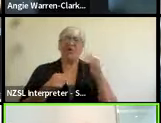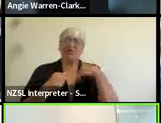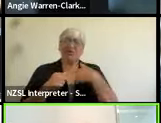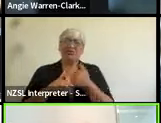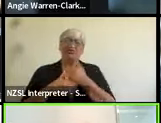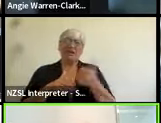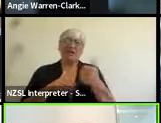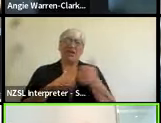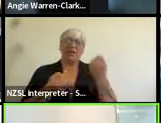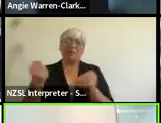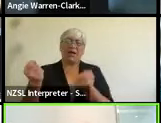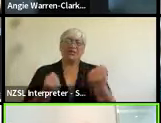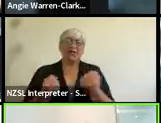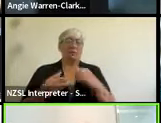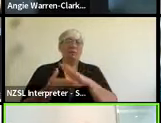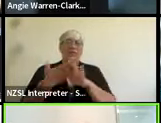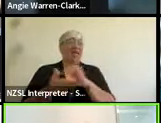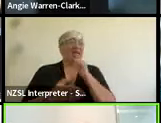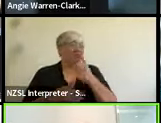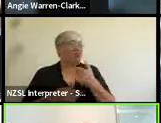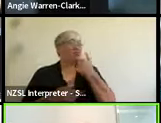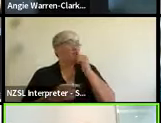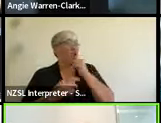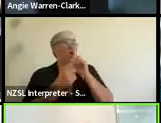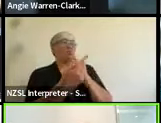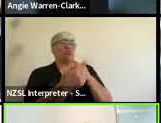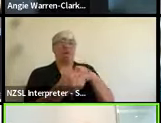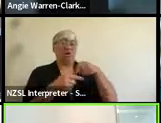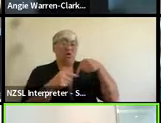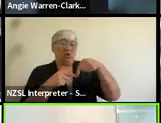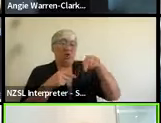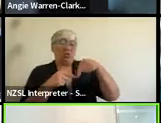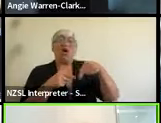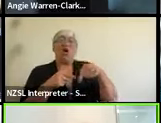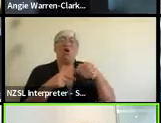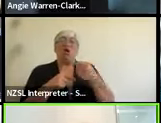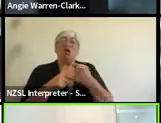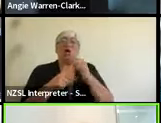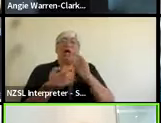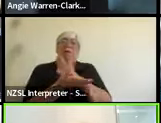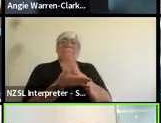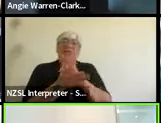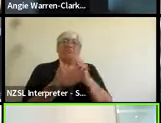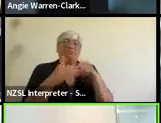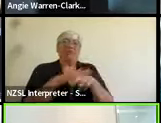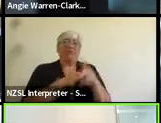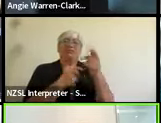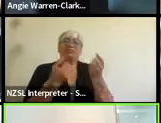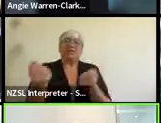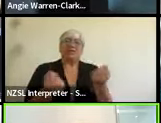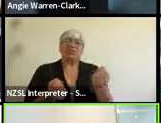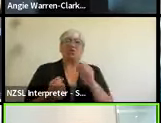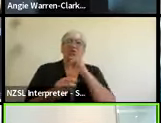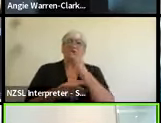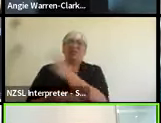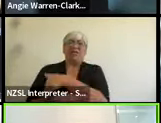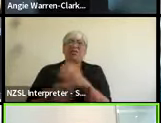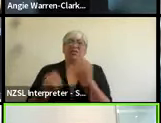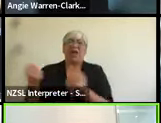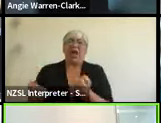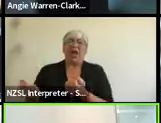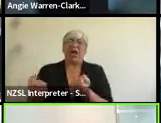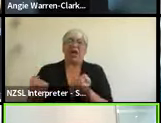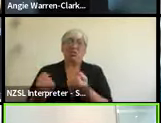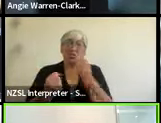general if they felt that they weren't wasting so much time compared to riding in a car. And I know that there are people who care about